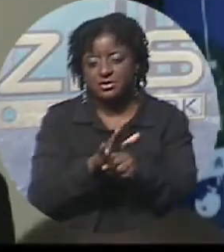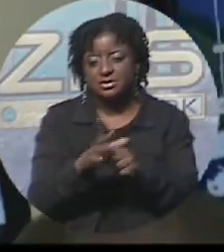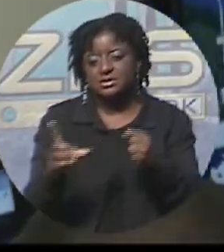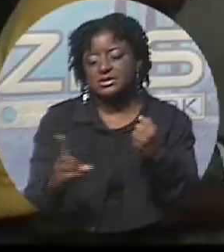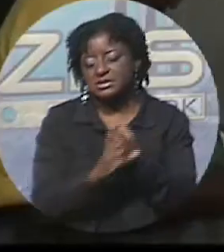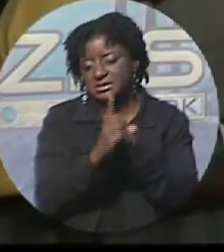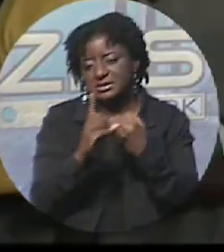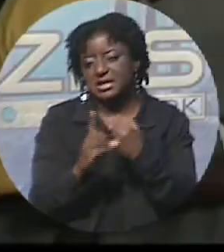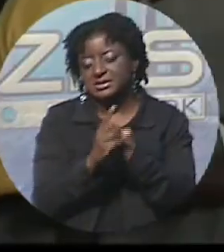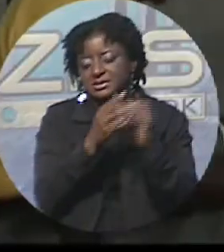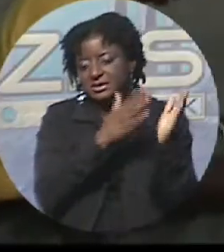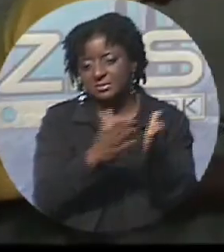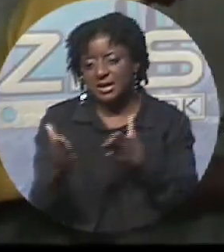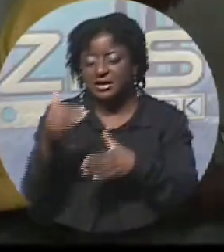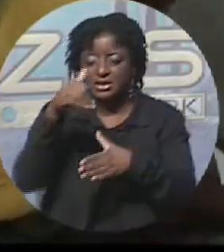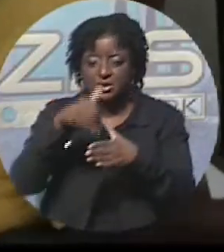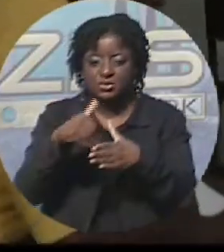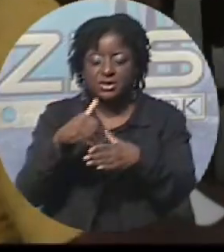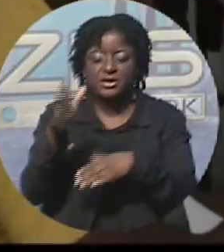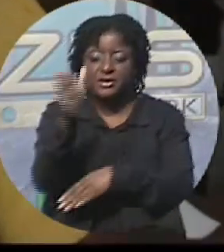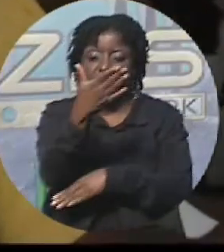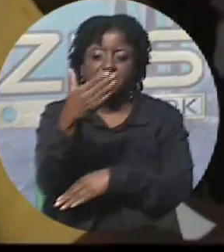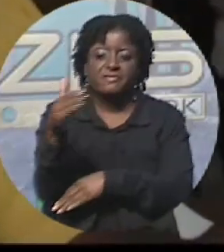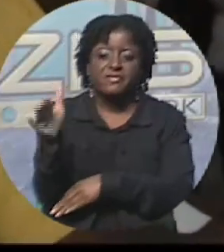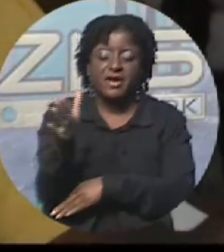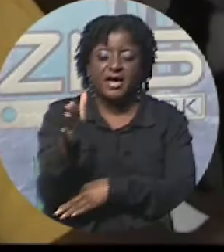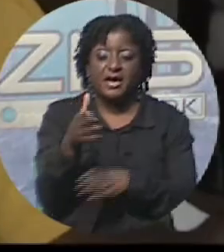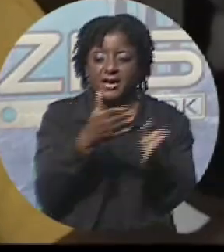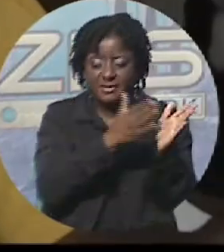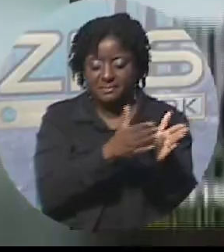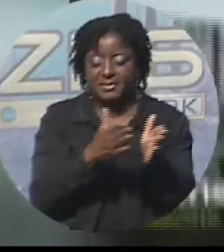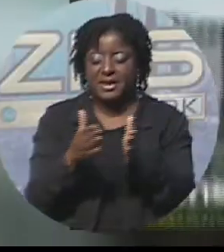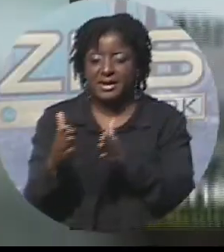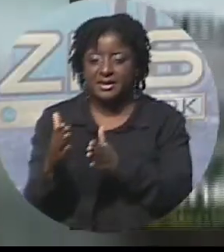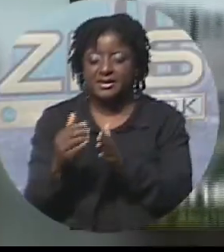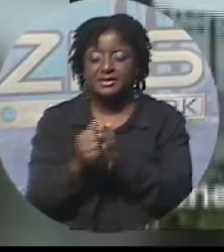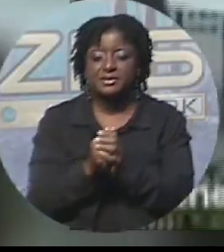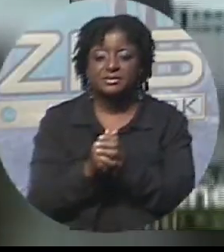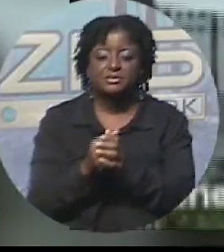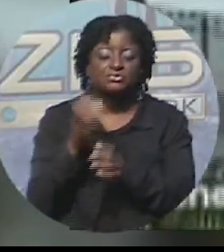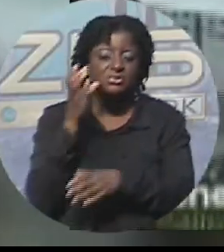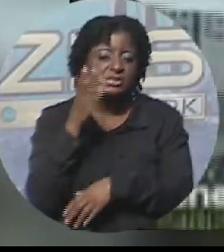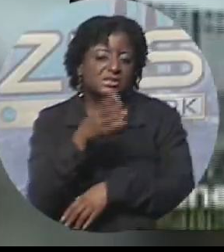a flag plan. NEMA's First Assistant Secretary, Crystal Glinton, explains.